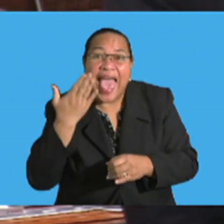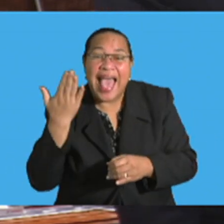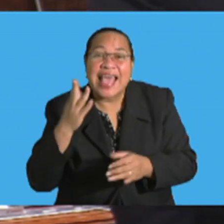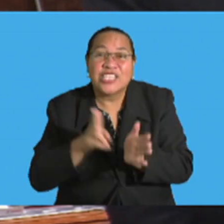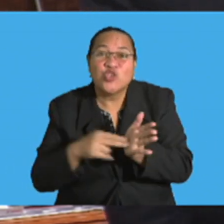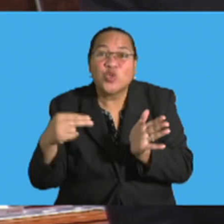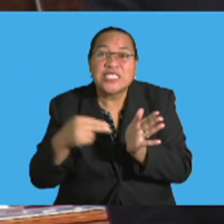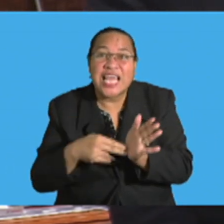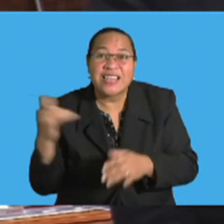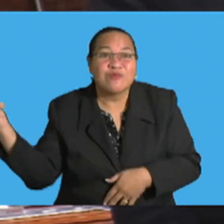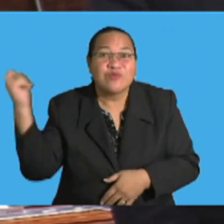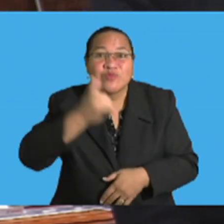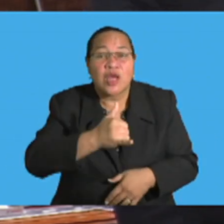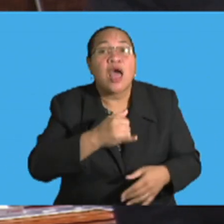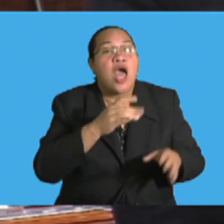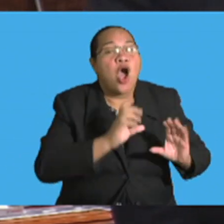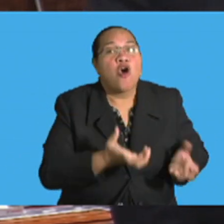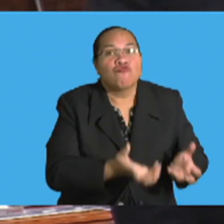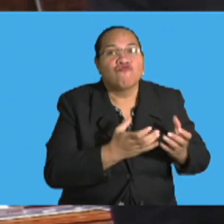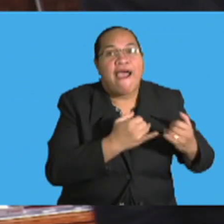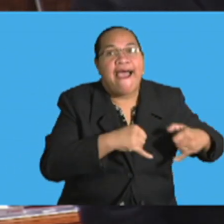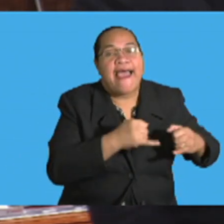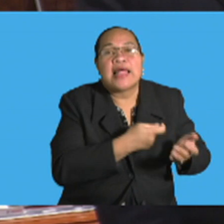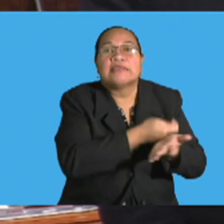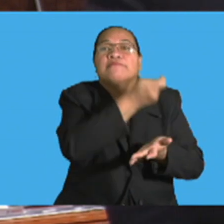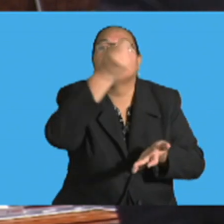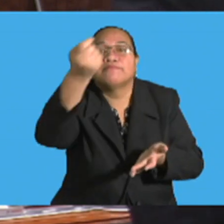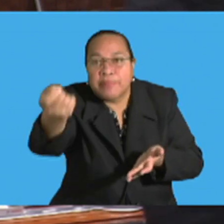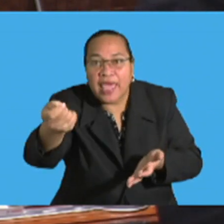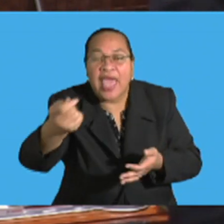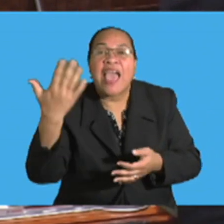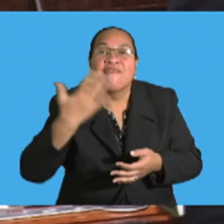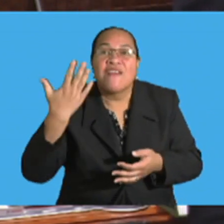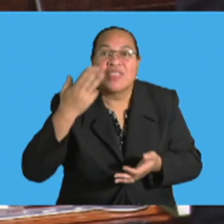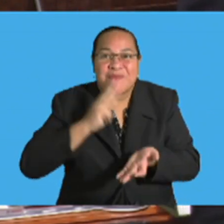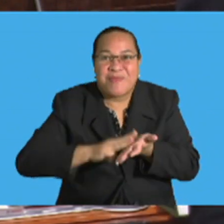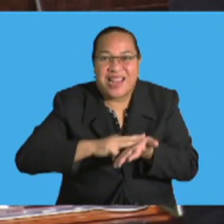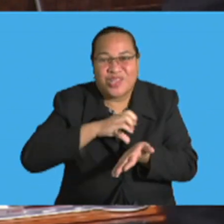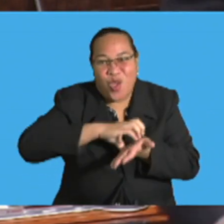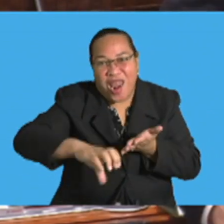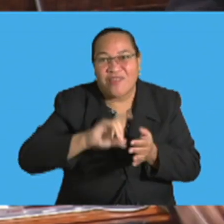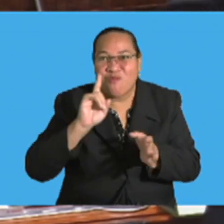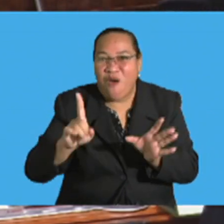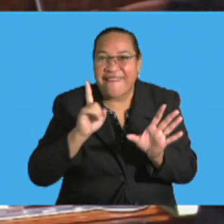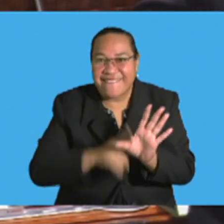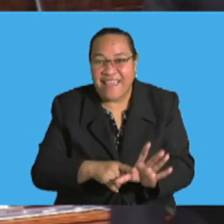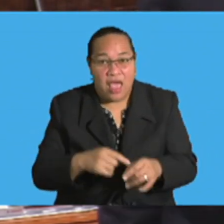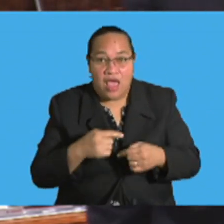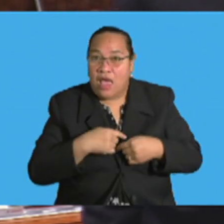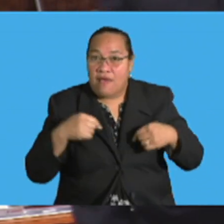Islands, they pay them $15 million a year. So Air New Zealand can actually come through the Cooks. We don't have a